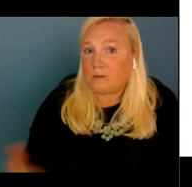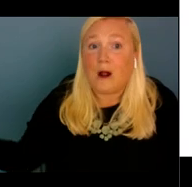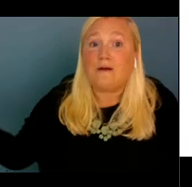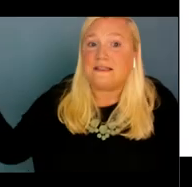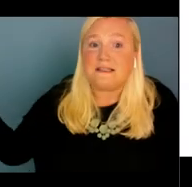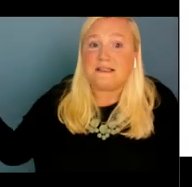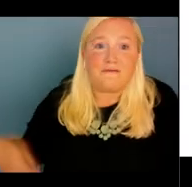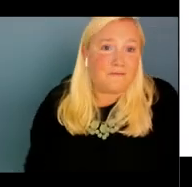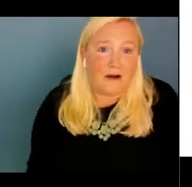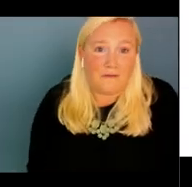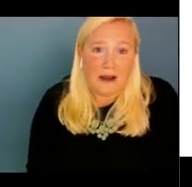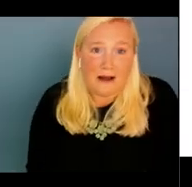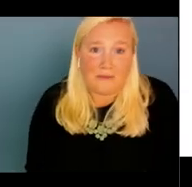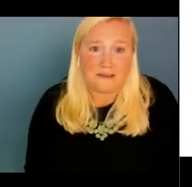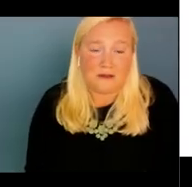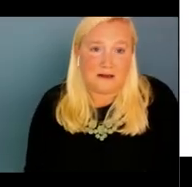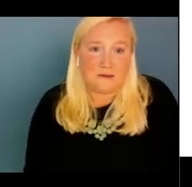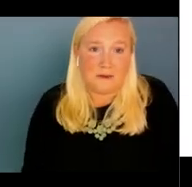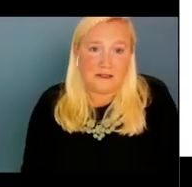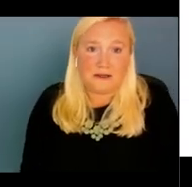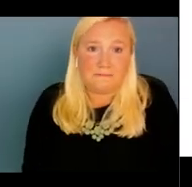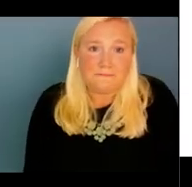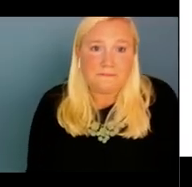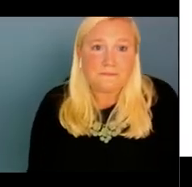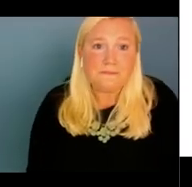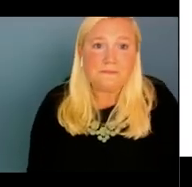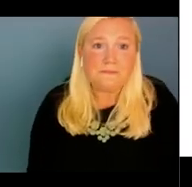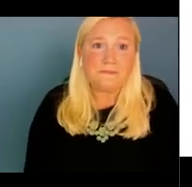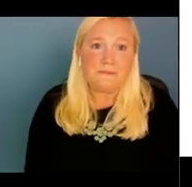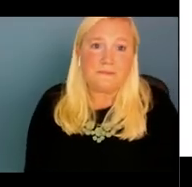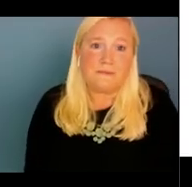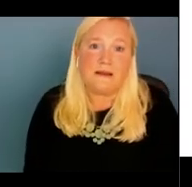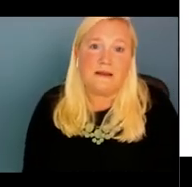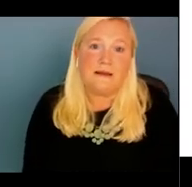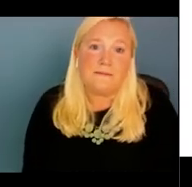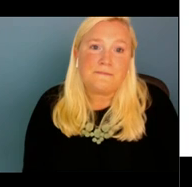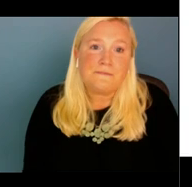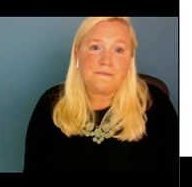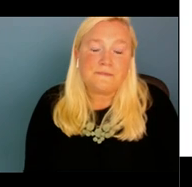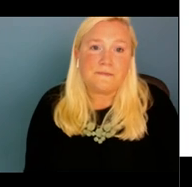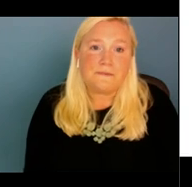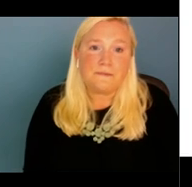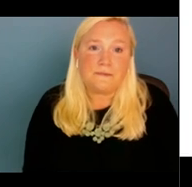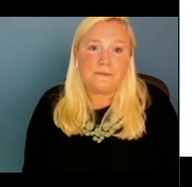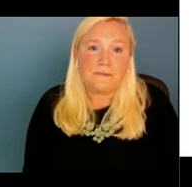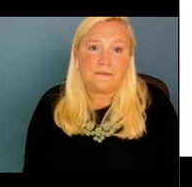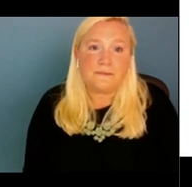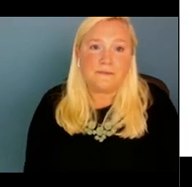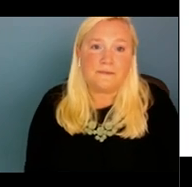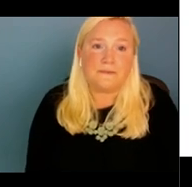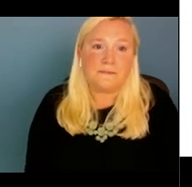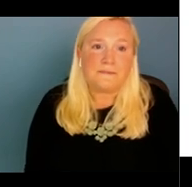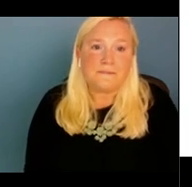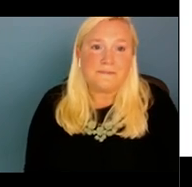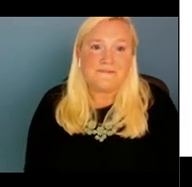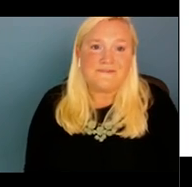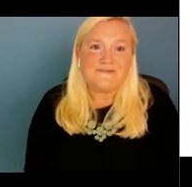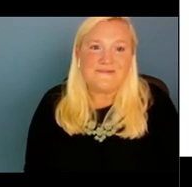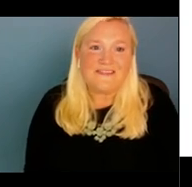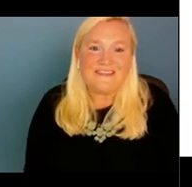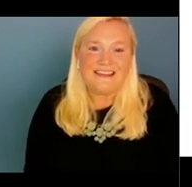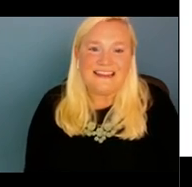and regardless of what happens with their speech. Excellent. All right, we have time